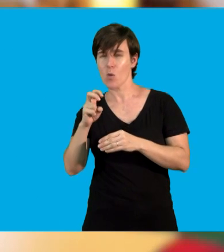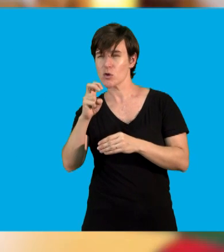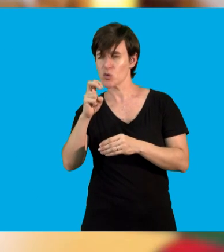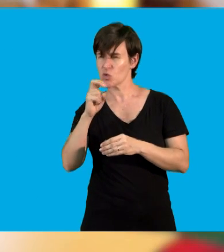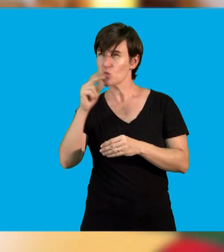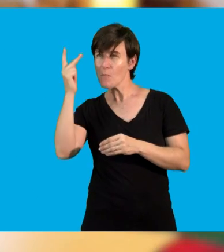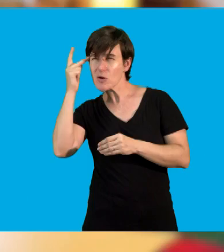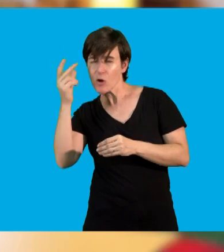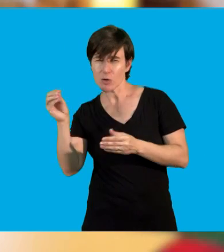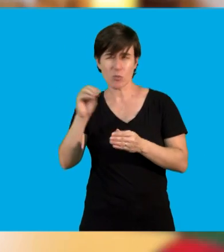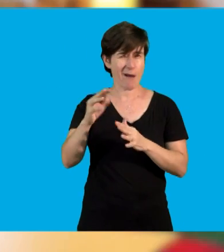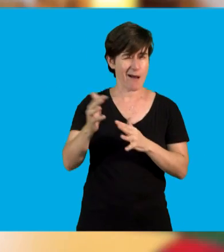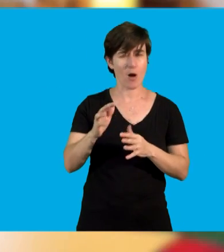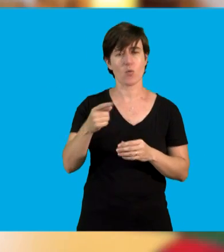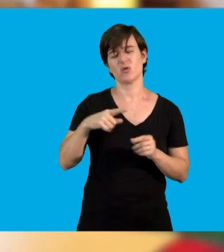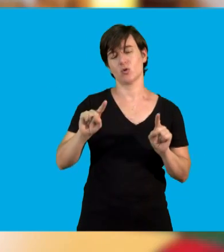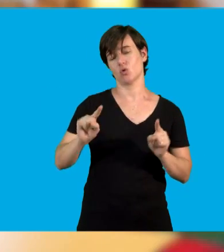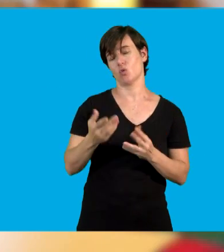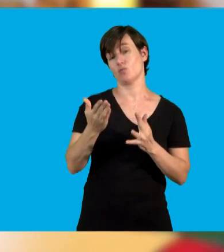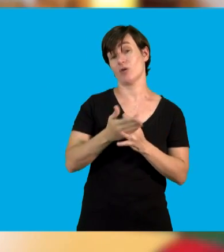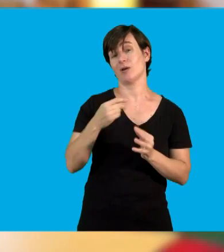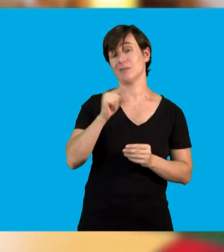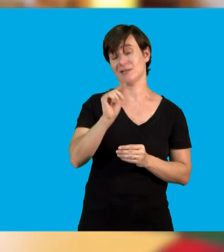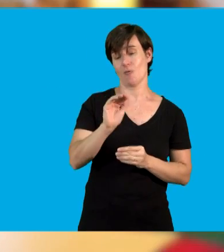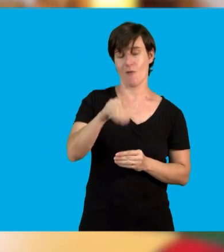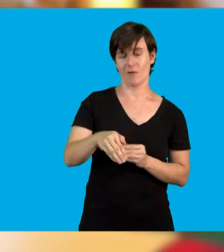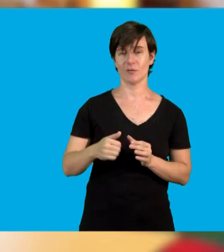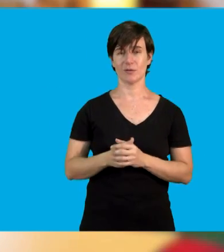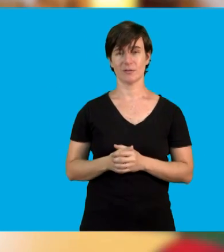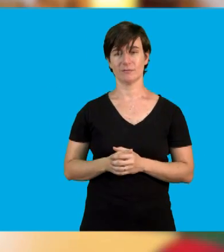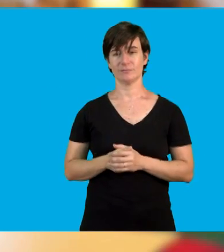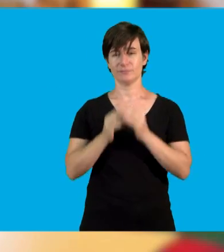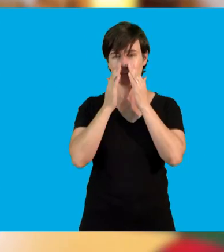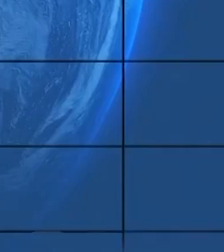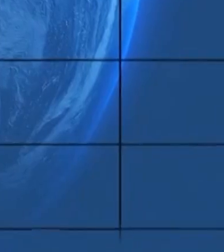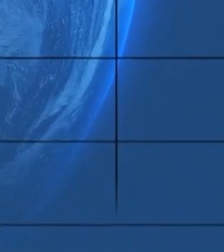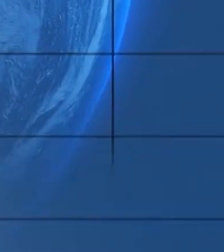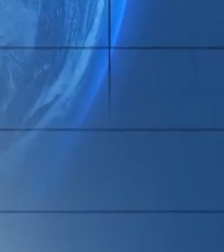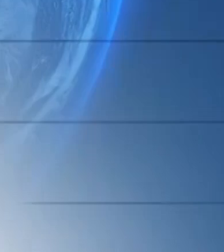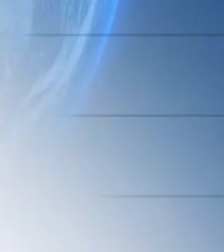our application questions, we're just going to go for a quick short break, and I will see you just after this.